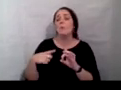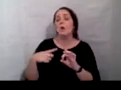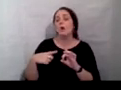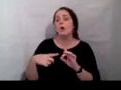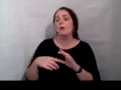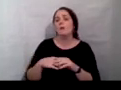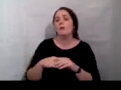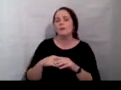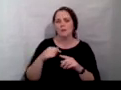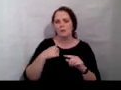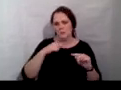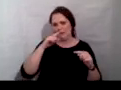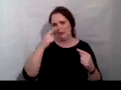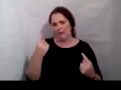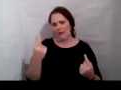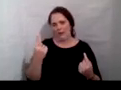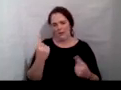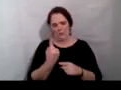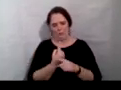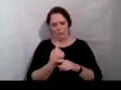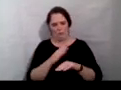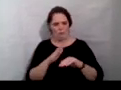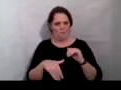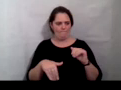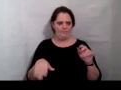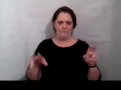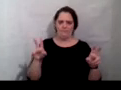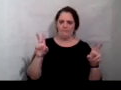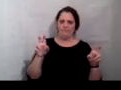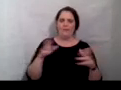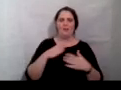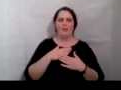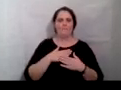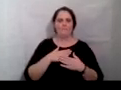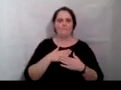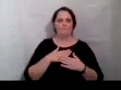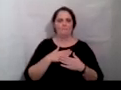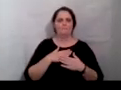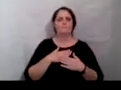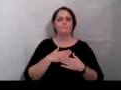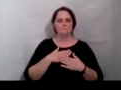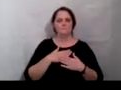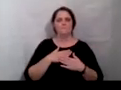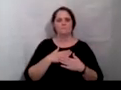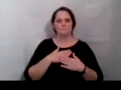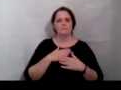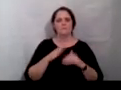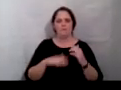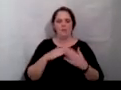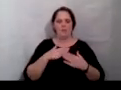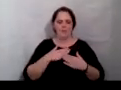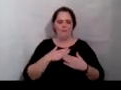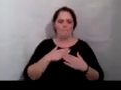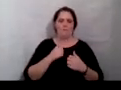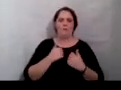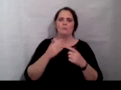is, we can't really speak about love culturally in